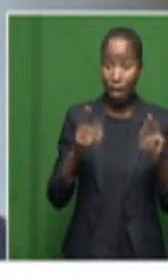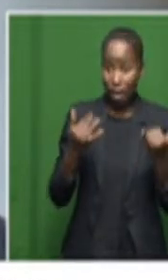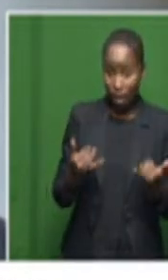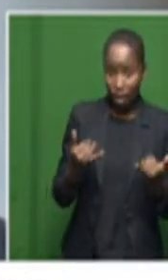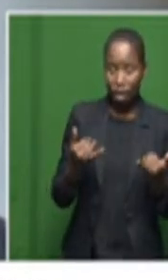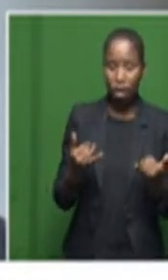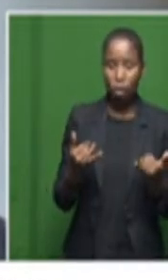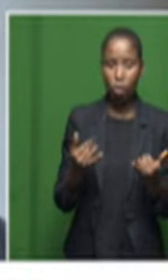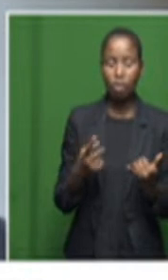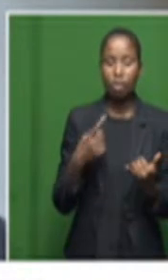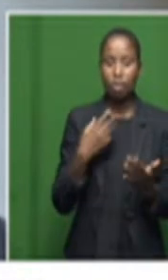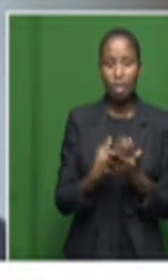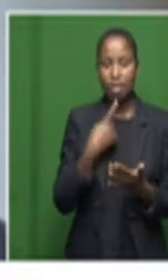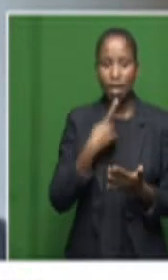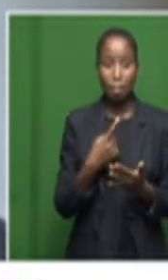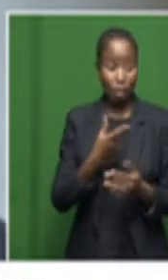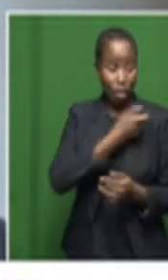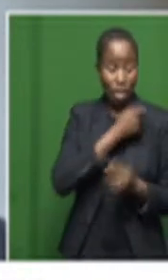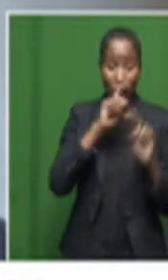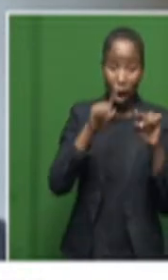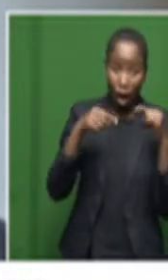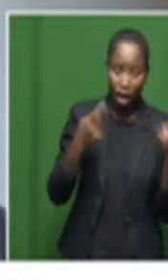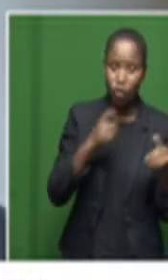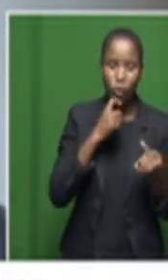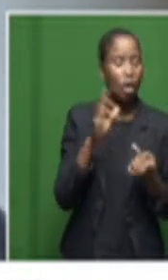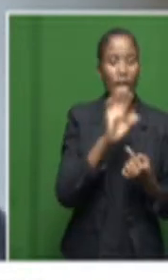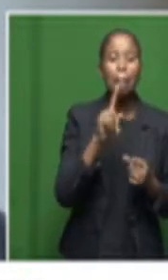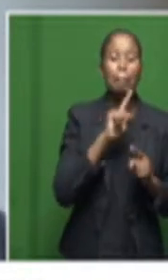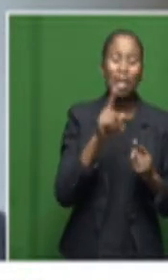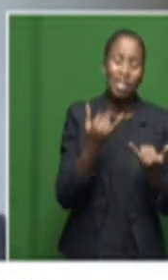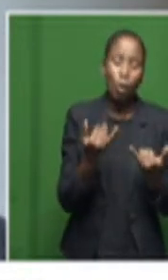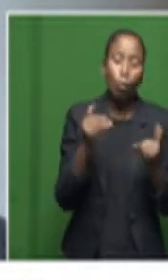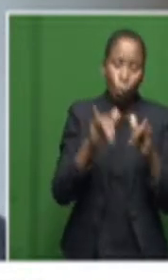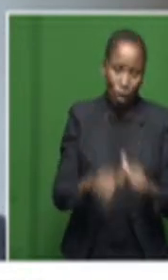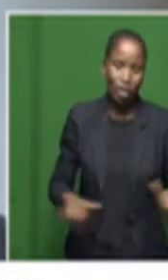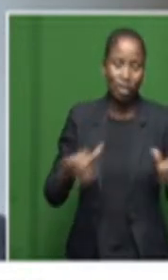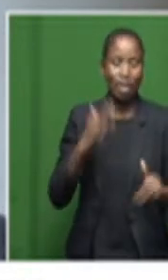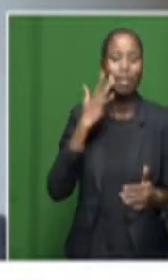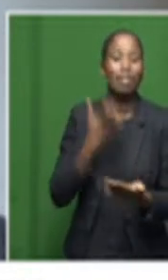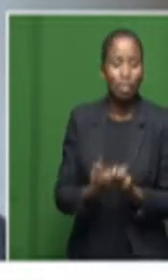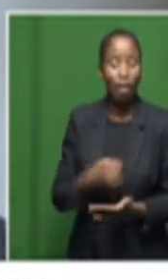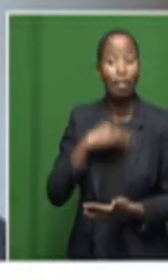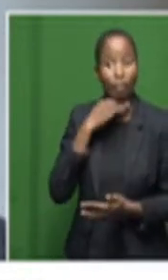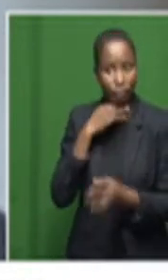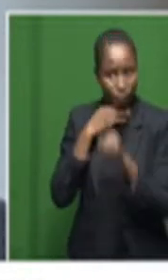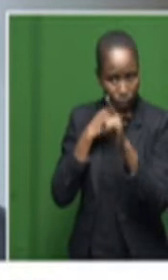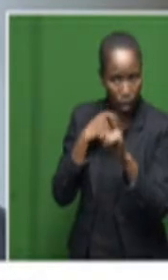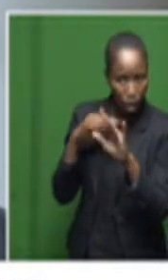reason to say that the vaccine can't be used, but there's not enough evidence to say that we understand how